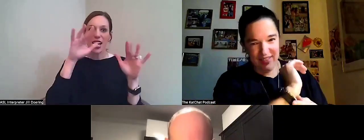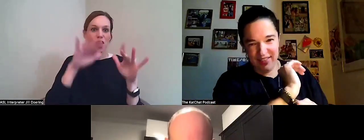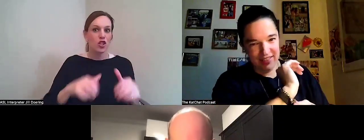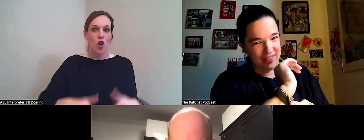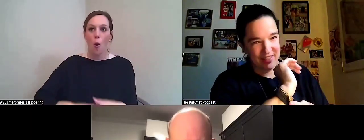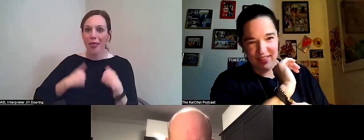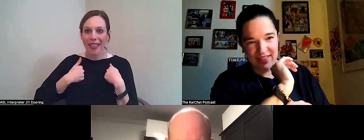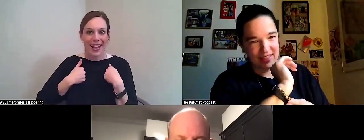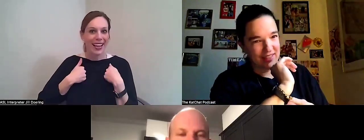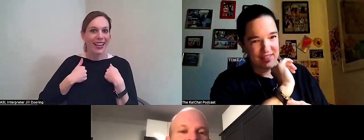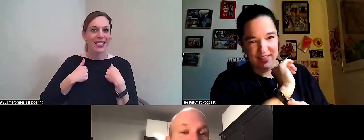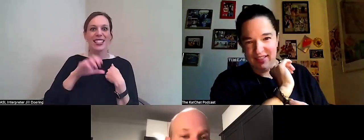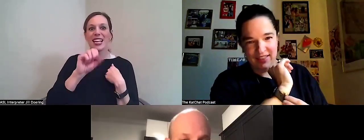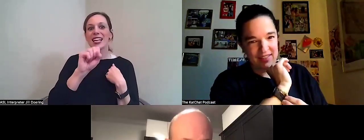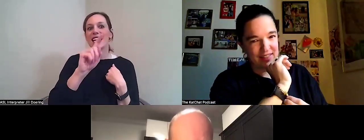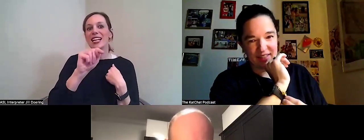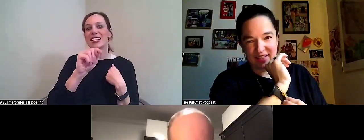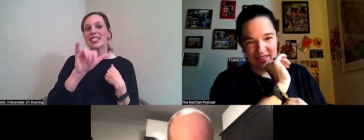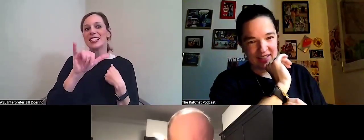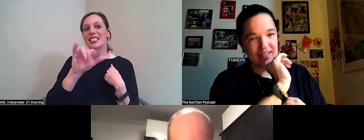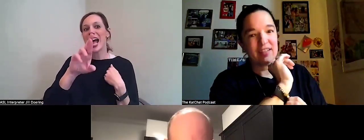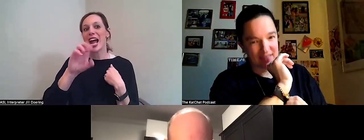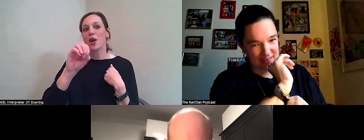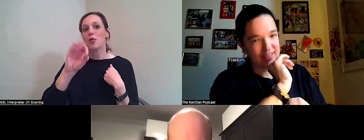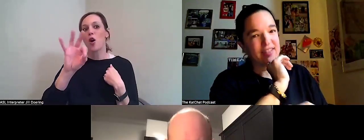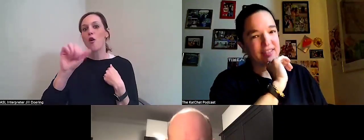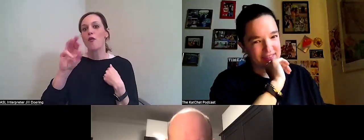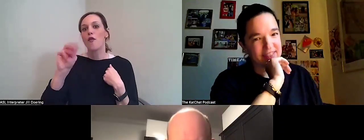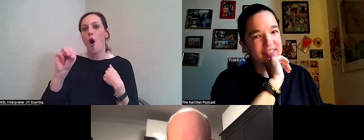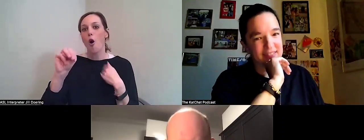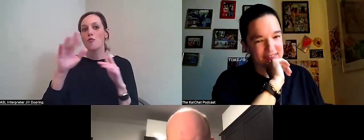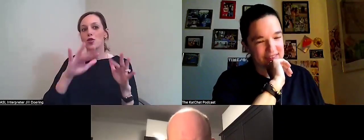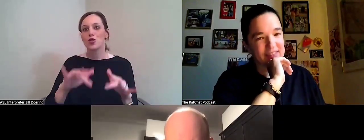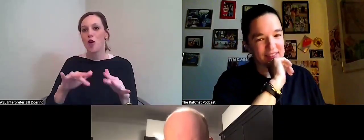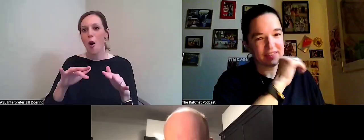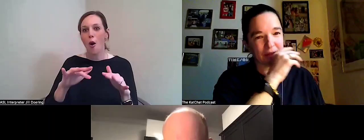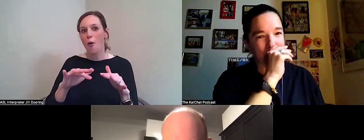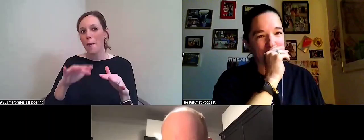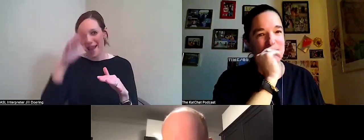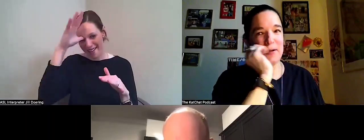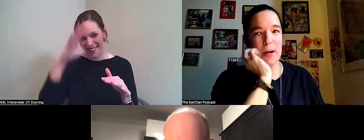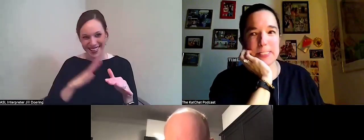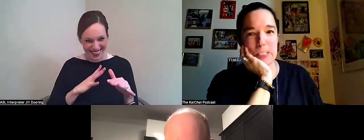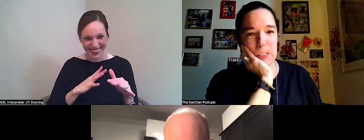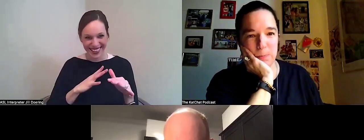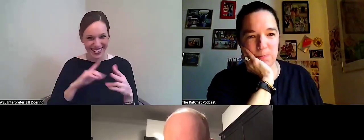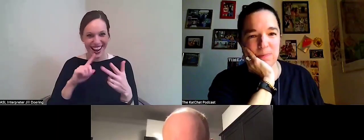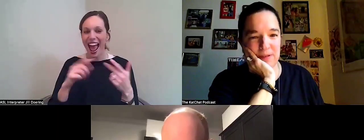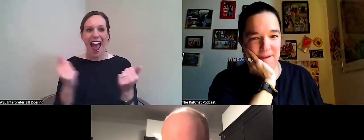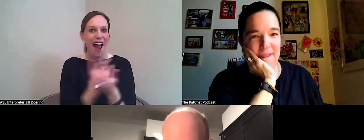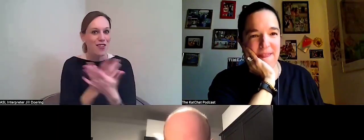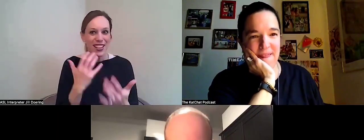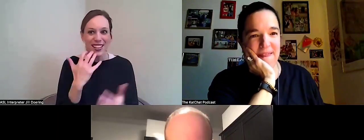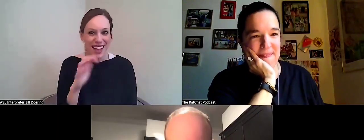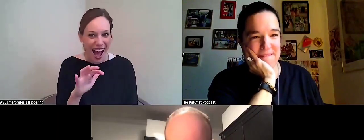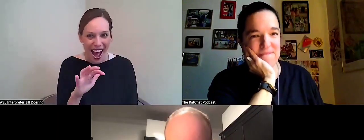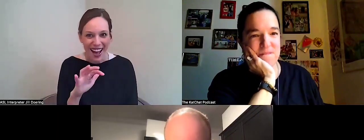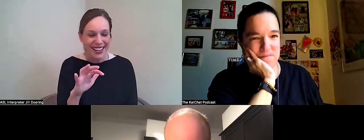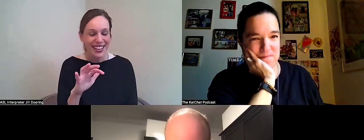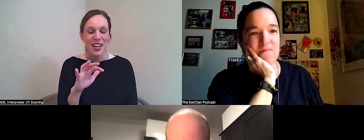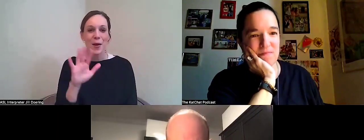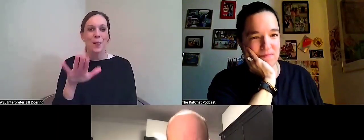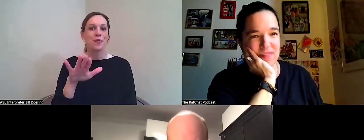styrofoam snowmen, very hot. Like uh, uh we shot our